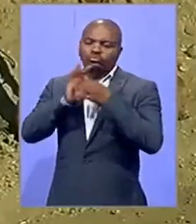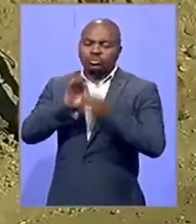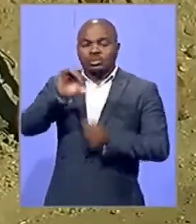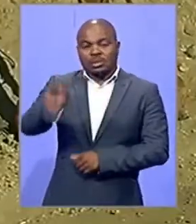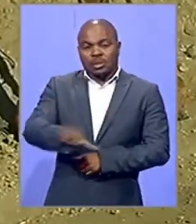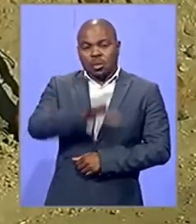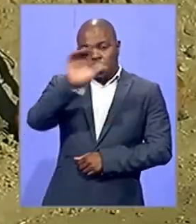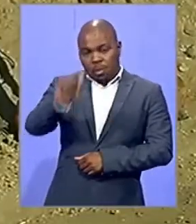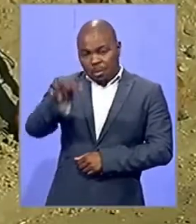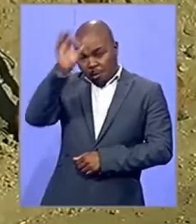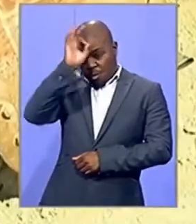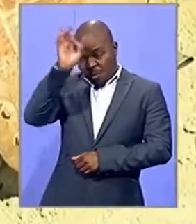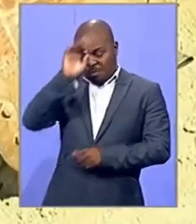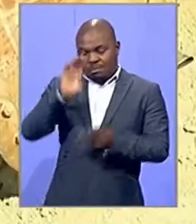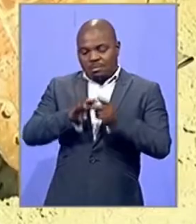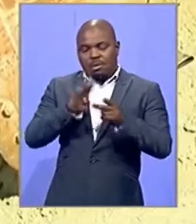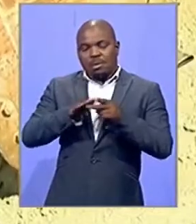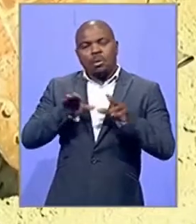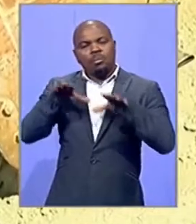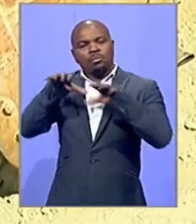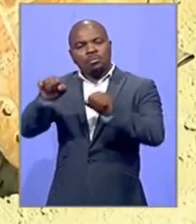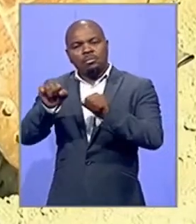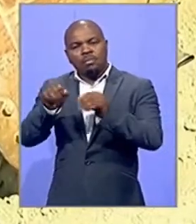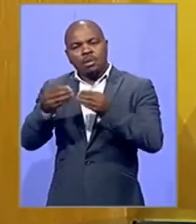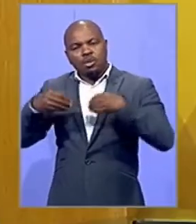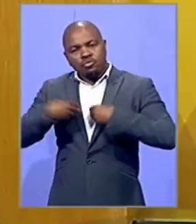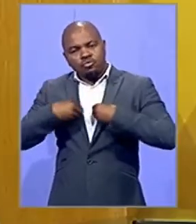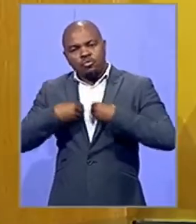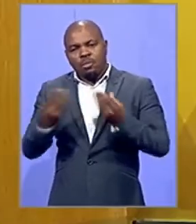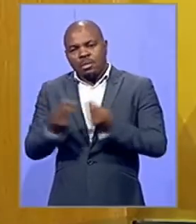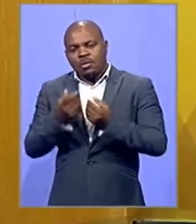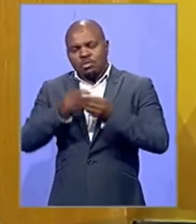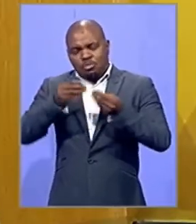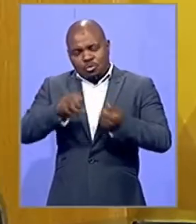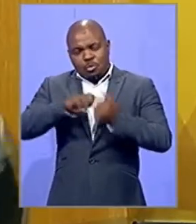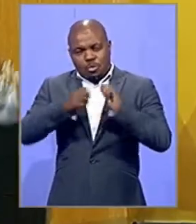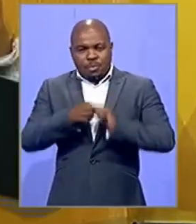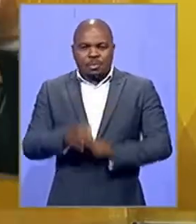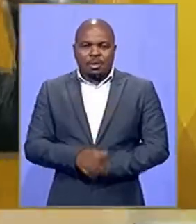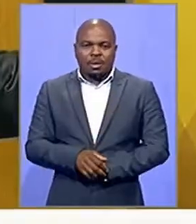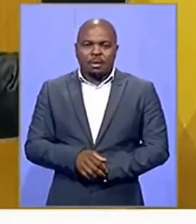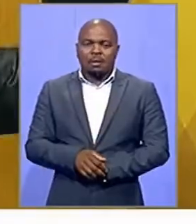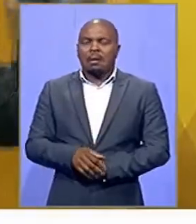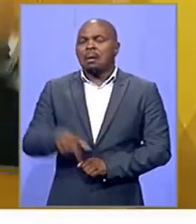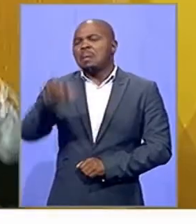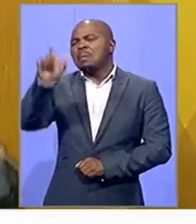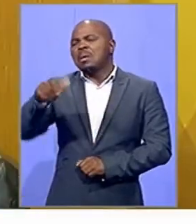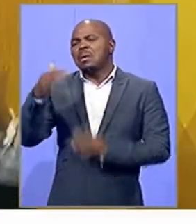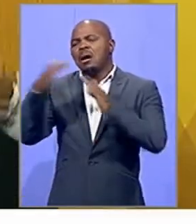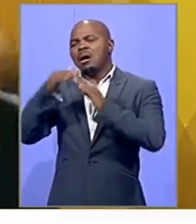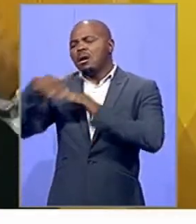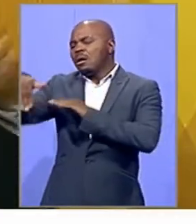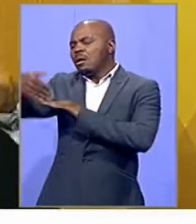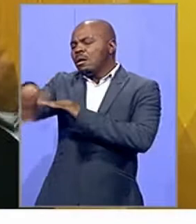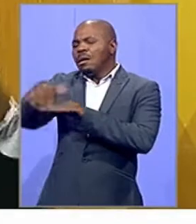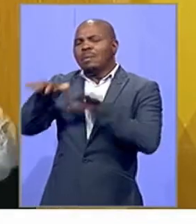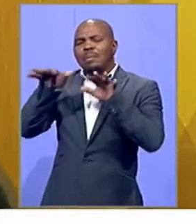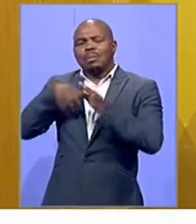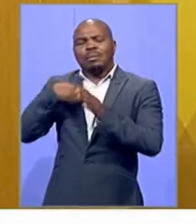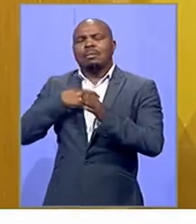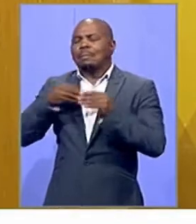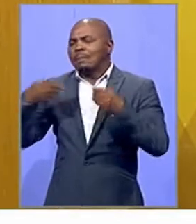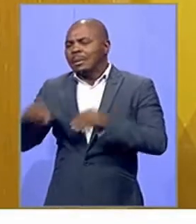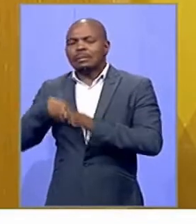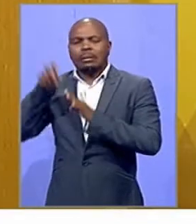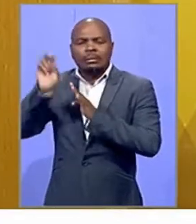naha le lekala le hapang thepa ho rarolla bothata bona. You'll find at the backyard of somebody's house, some people are busy